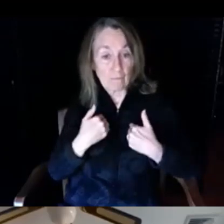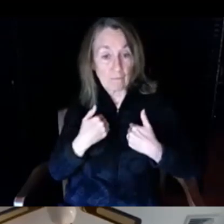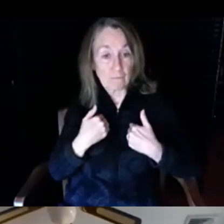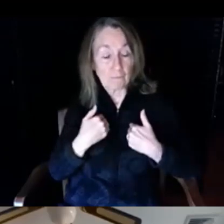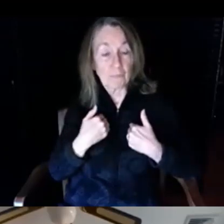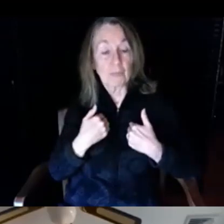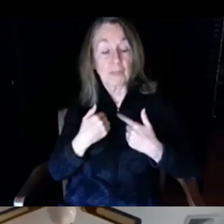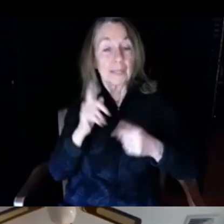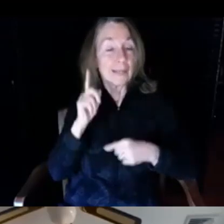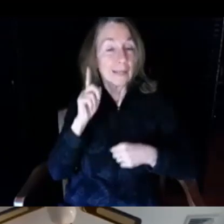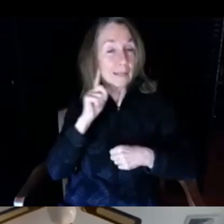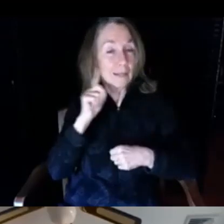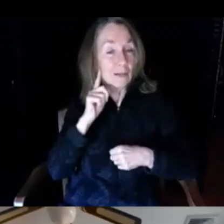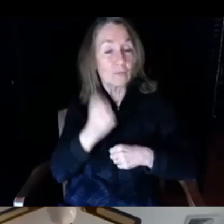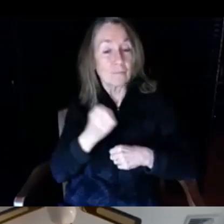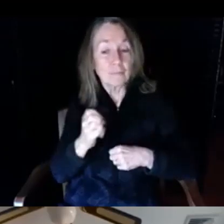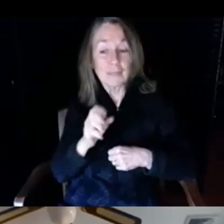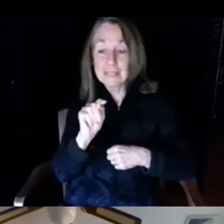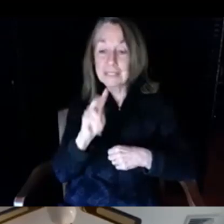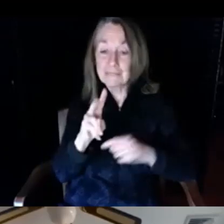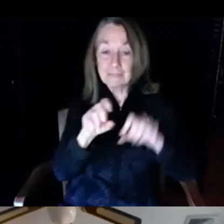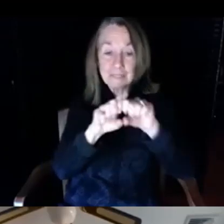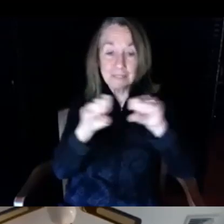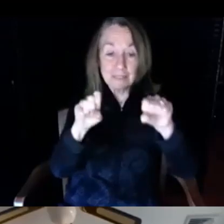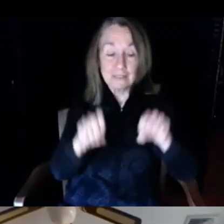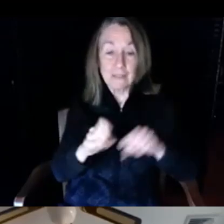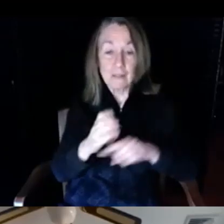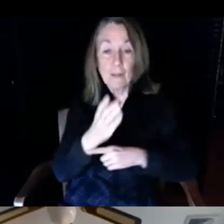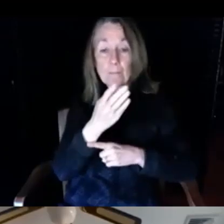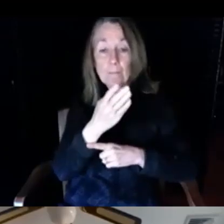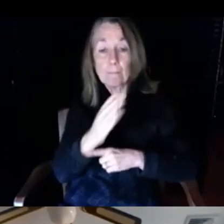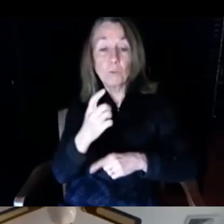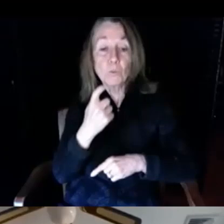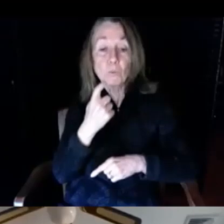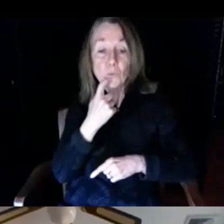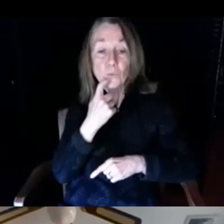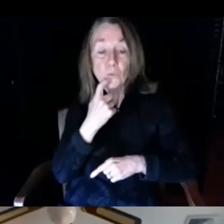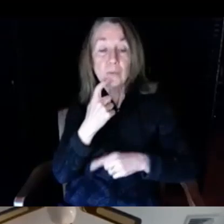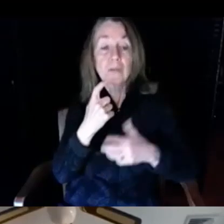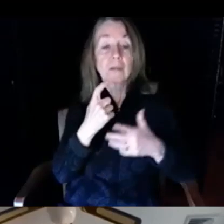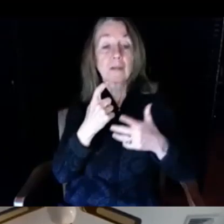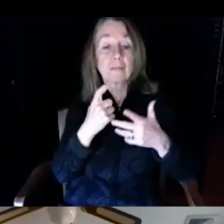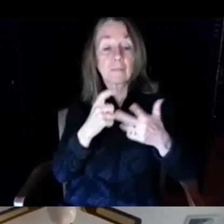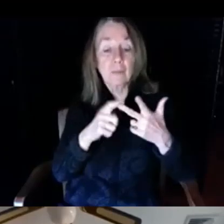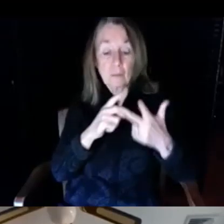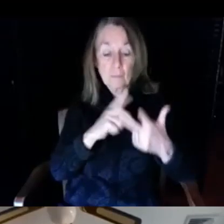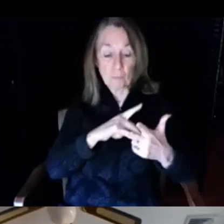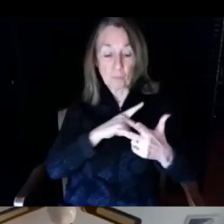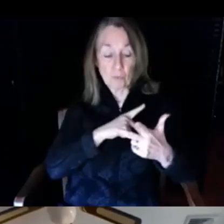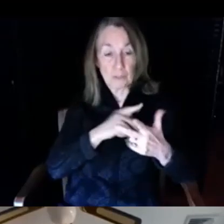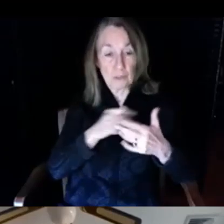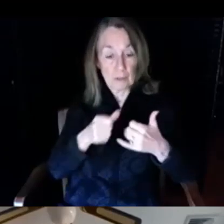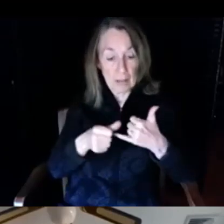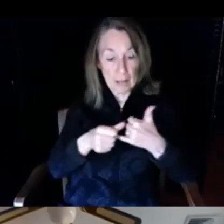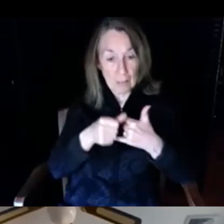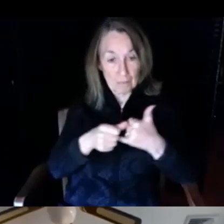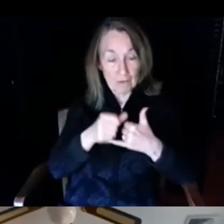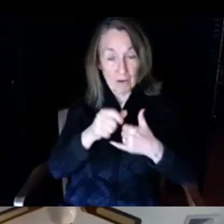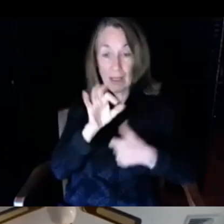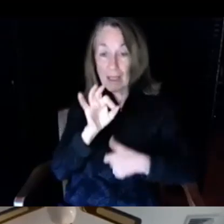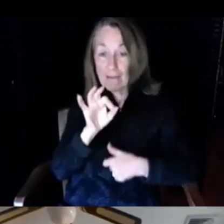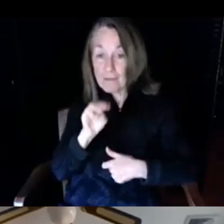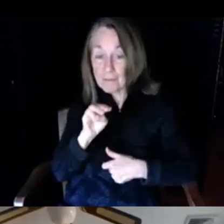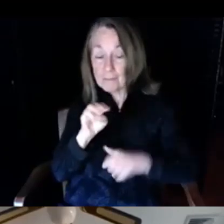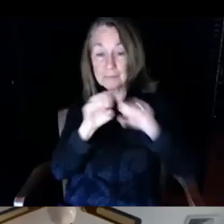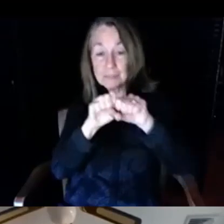Hearing devices, we have TV systems, Bluetooth devices, personal amplifiers, FM systems,